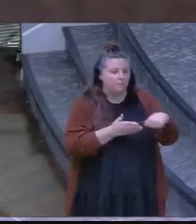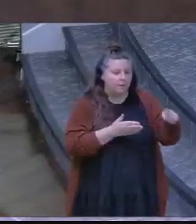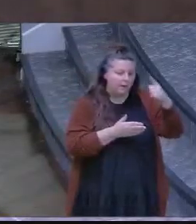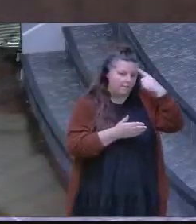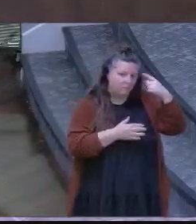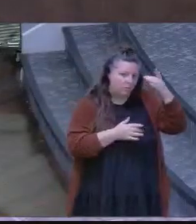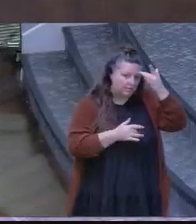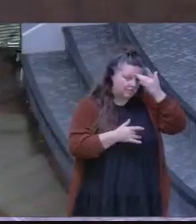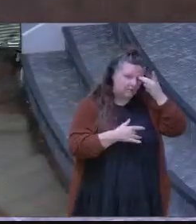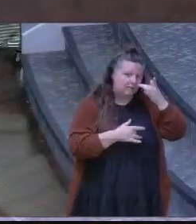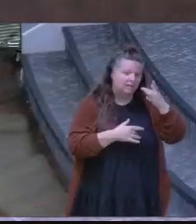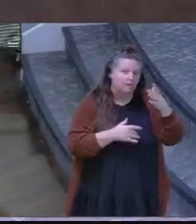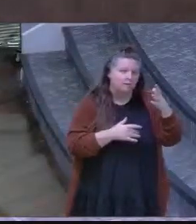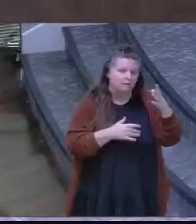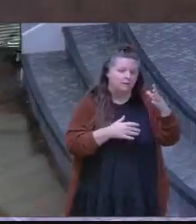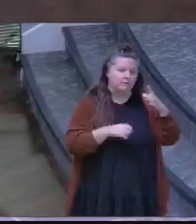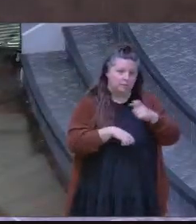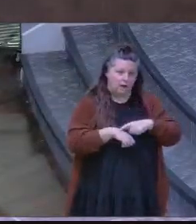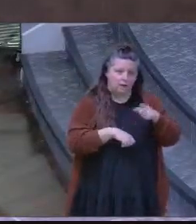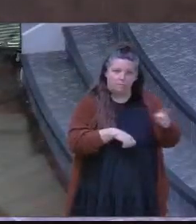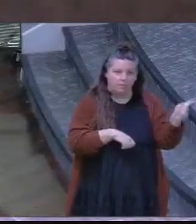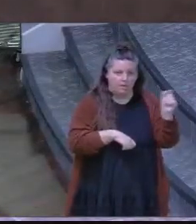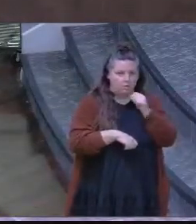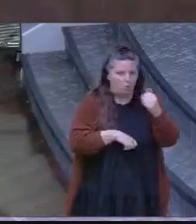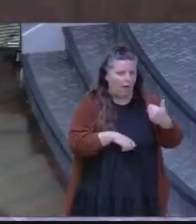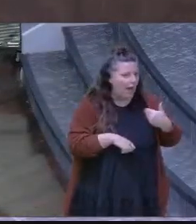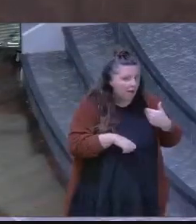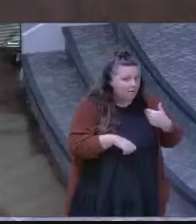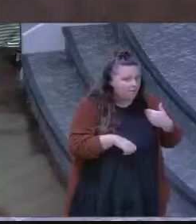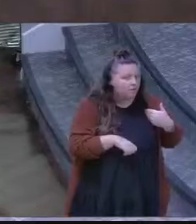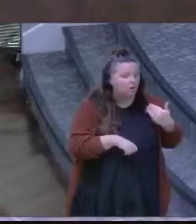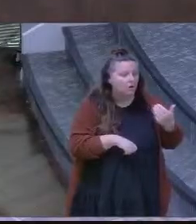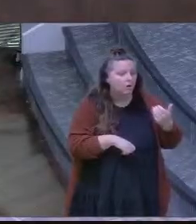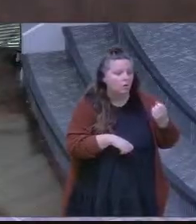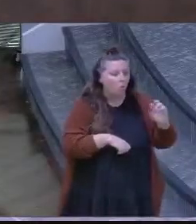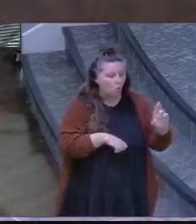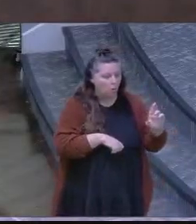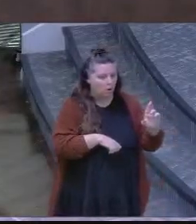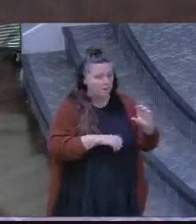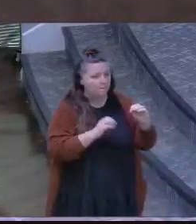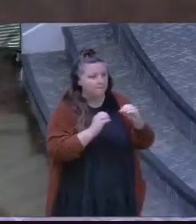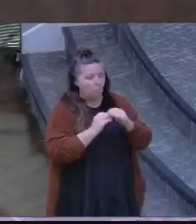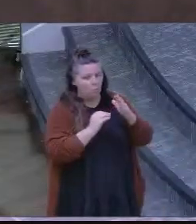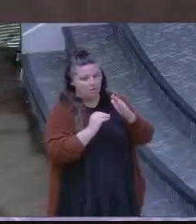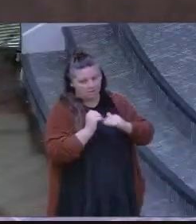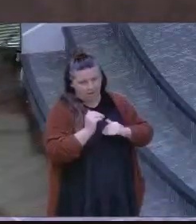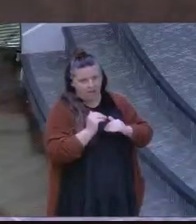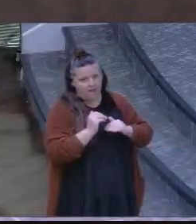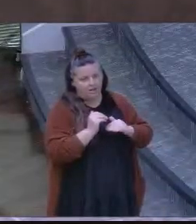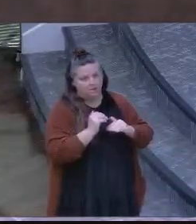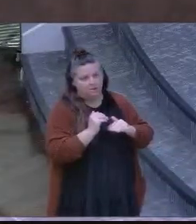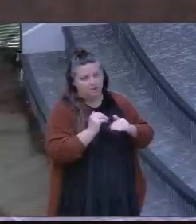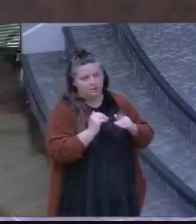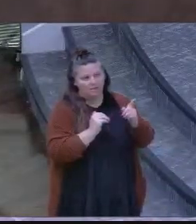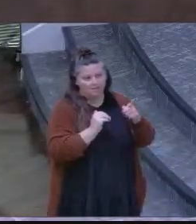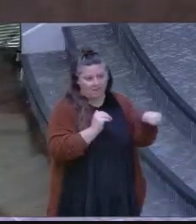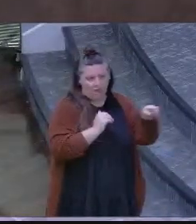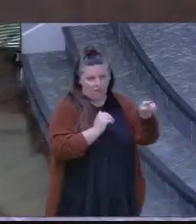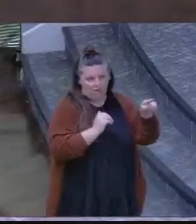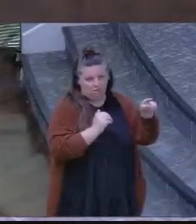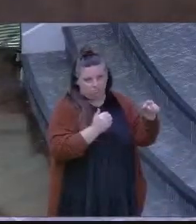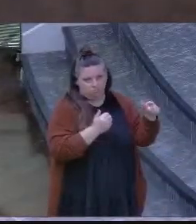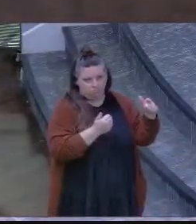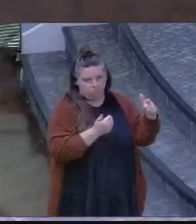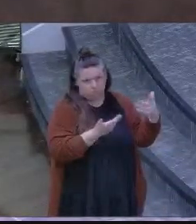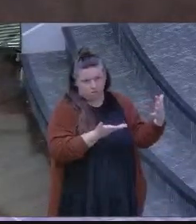don't have or at a greater amount than what has been accumulated. And I